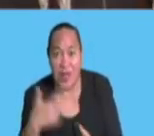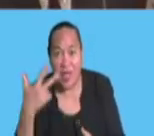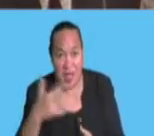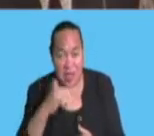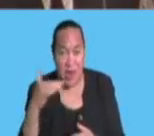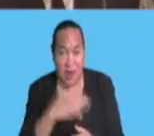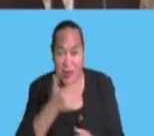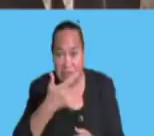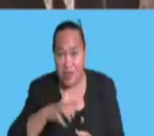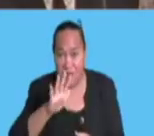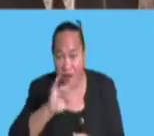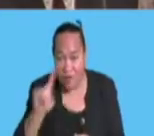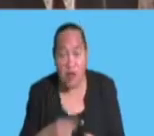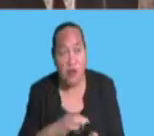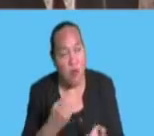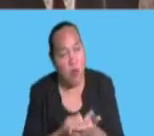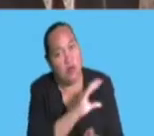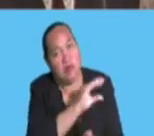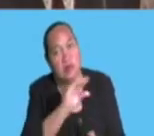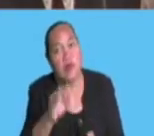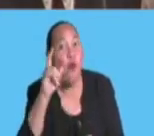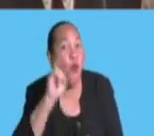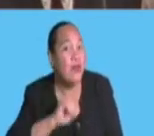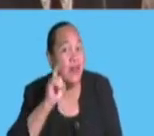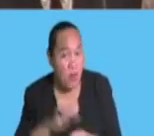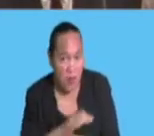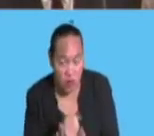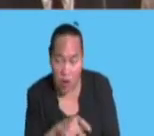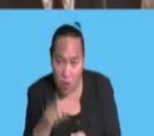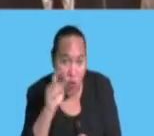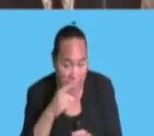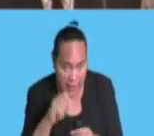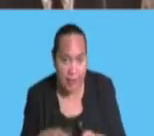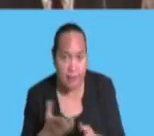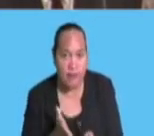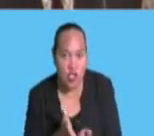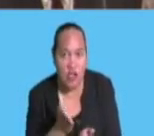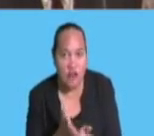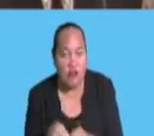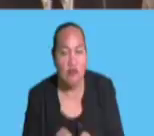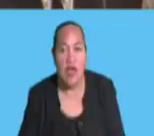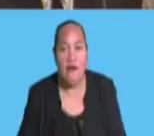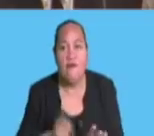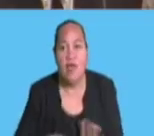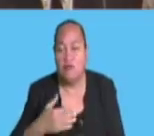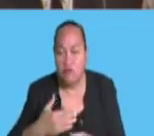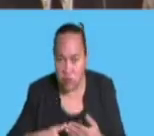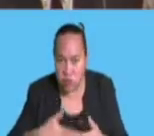$807,900 has been provided to the Department of Water to ensure that the department is able to deliver its services throughout the year, and a